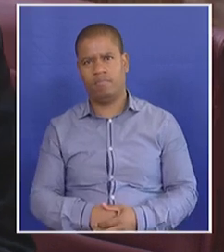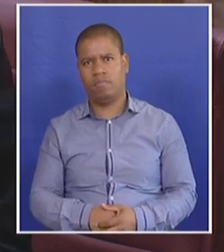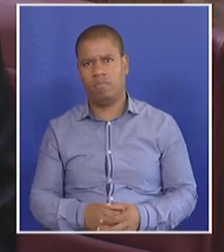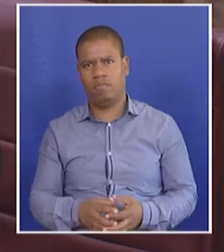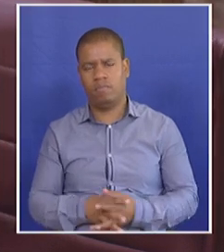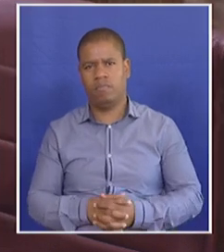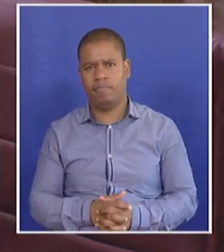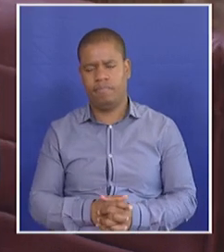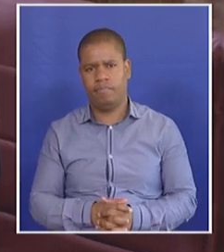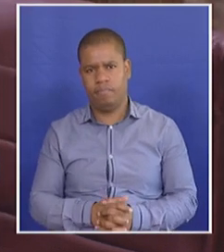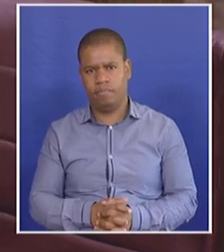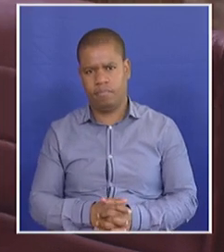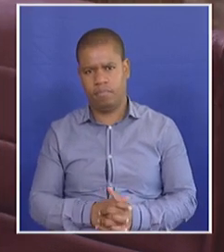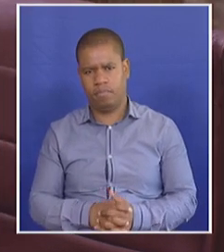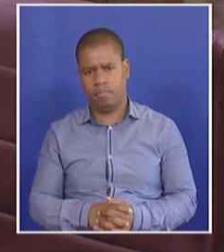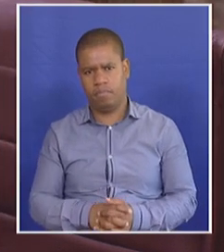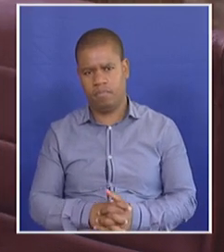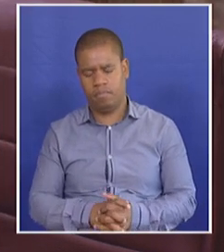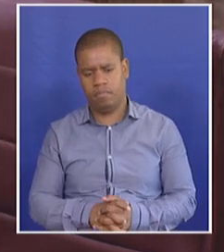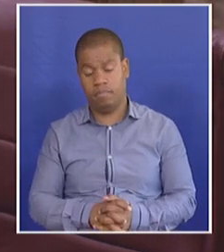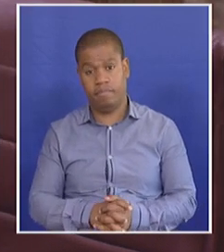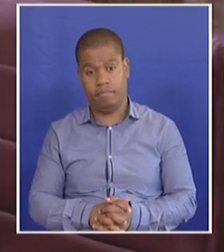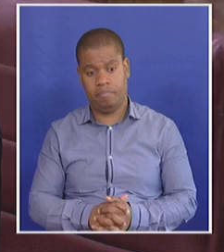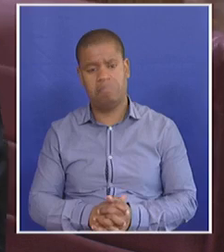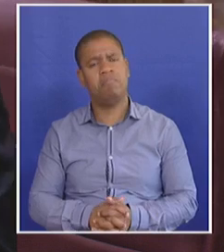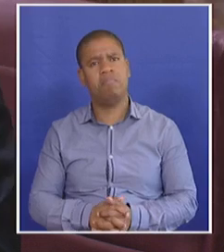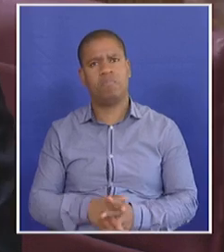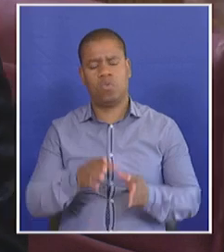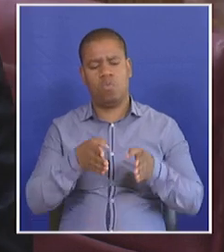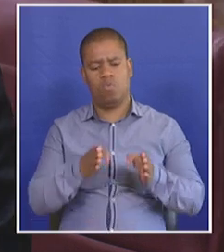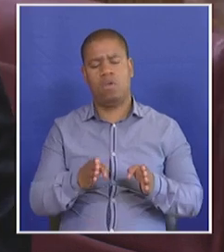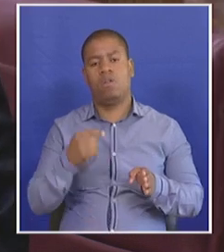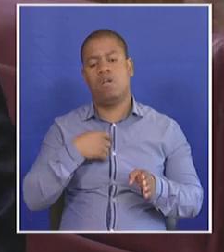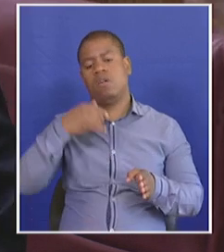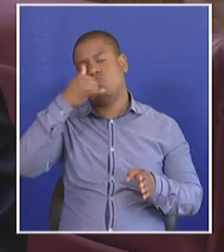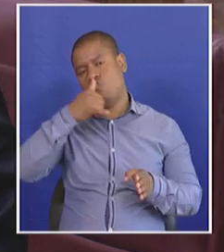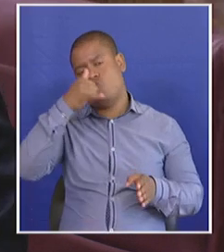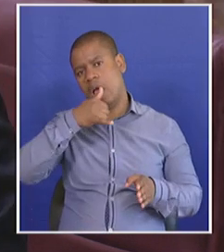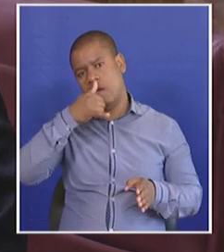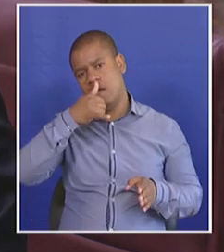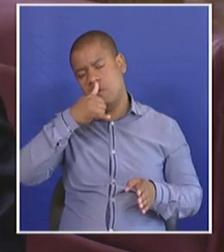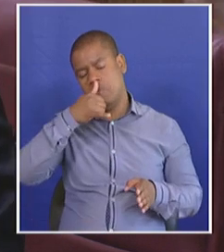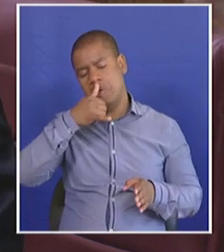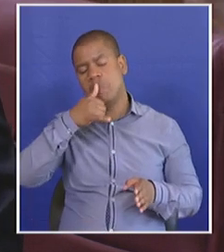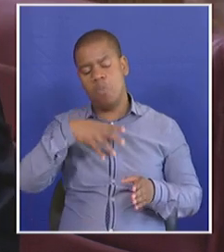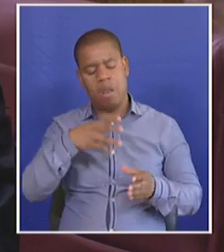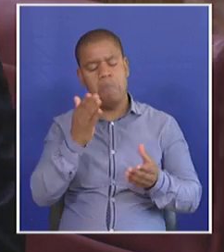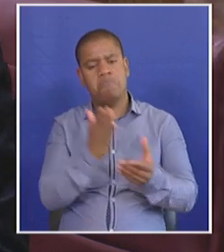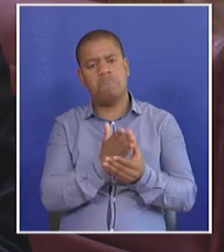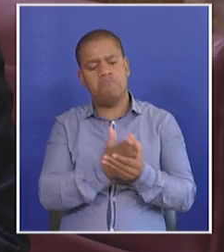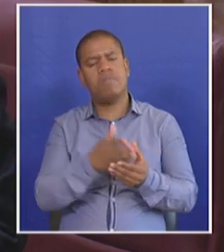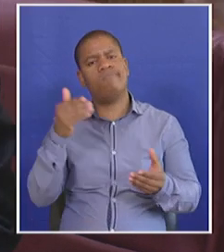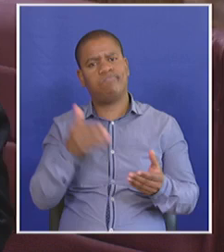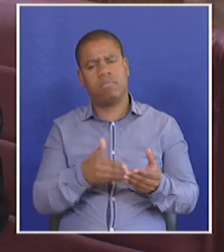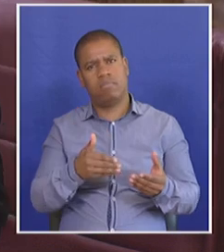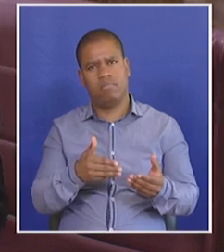The way that the crimes are recorded is environmental crimes. Okay, so I